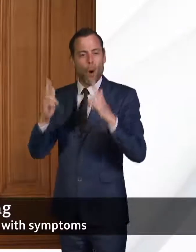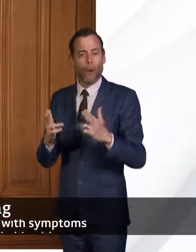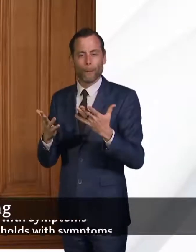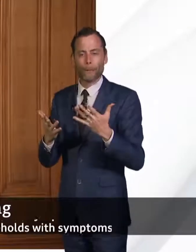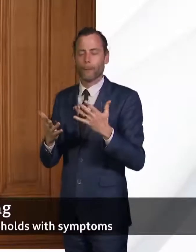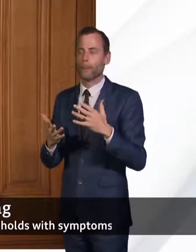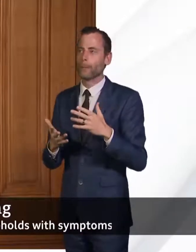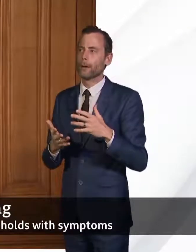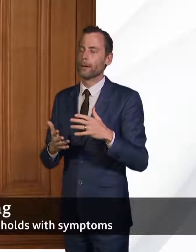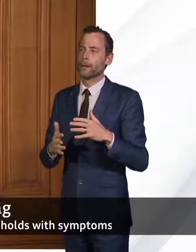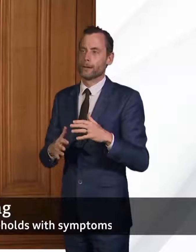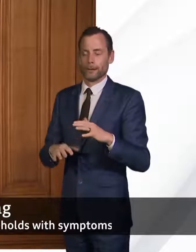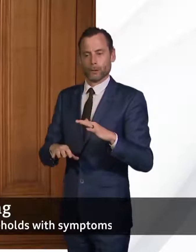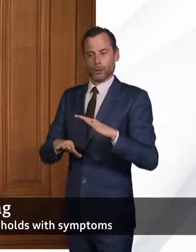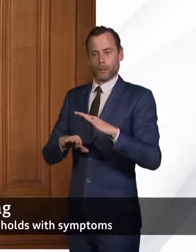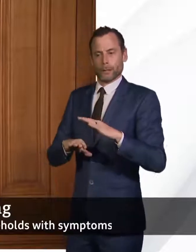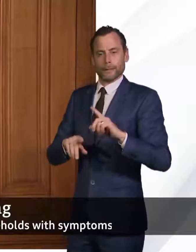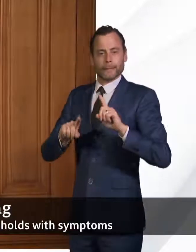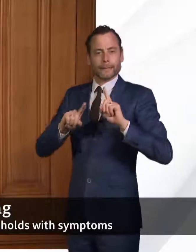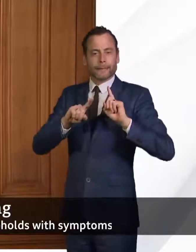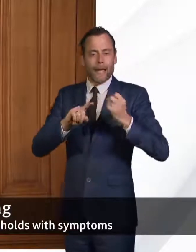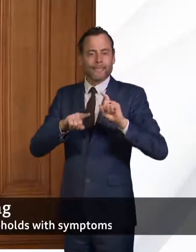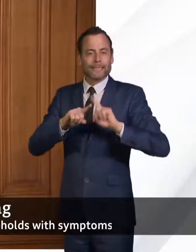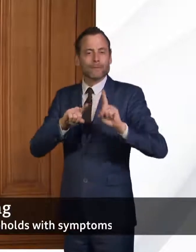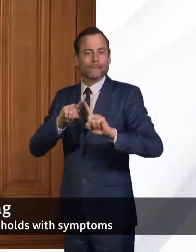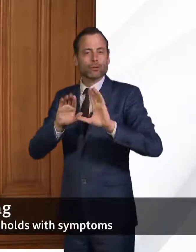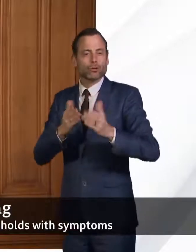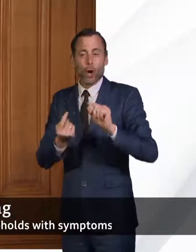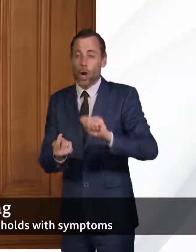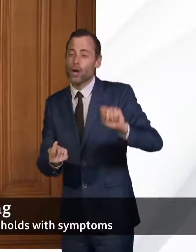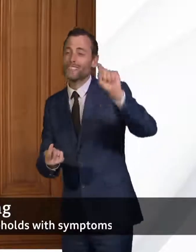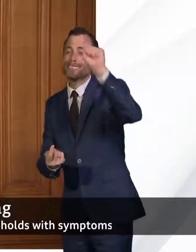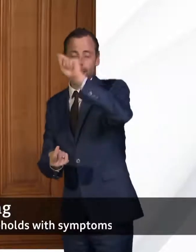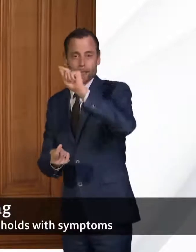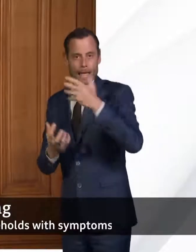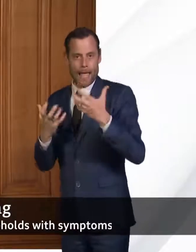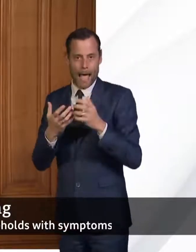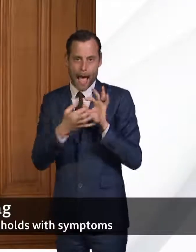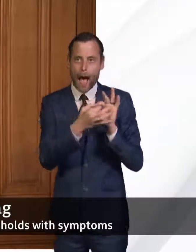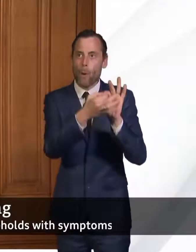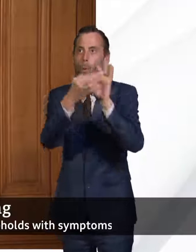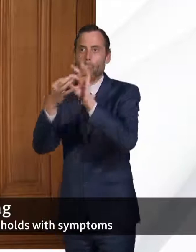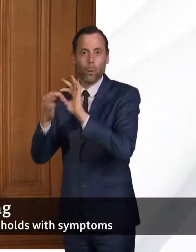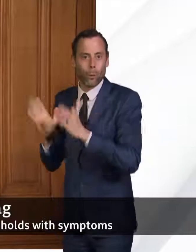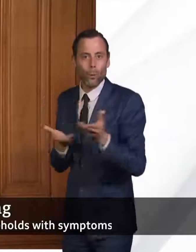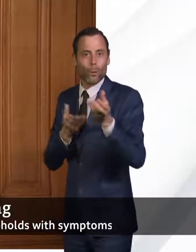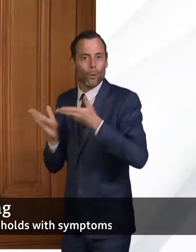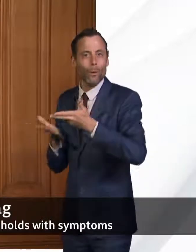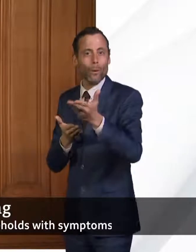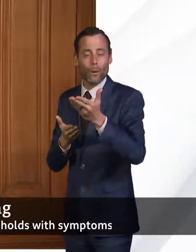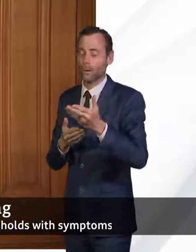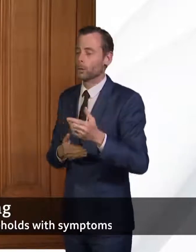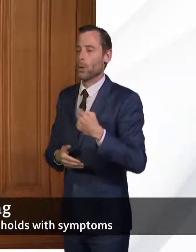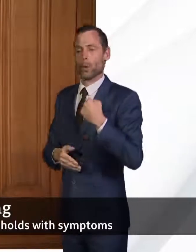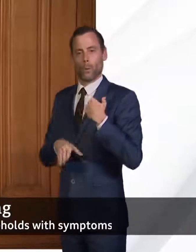It's intrinsically difficult to deliver services to that sector, but nevertheless a huge effort has been made in collaboration with organisations like the Care